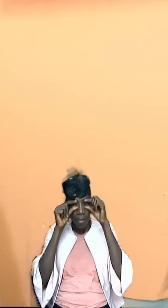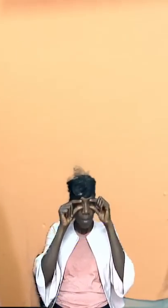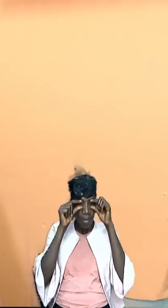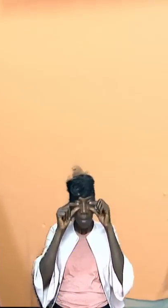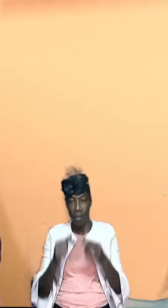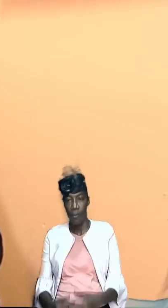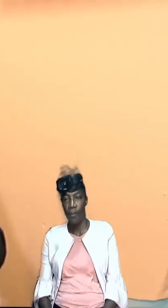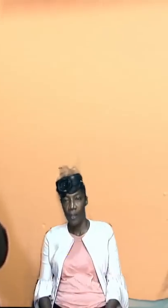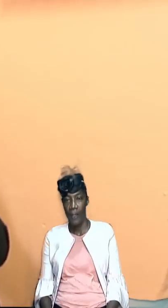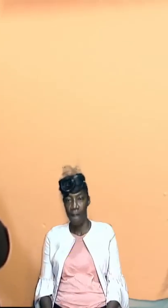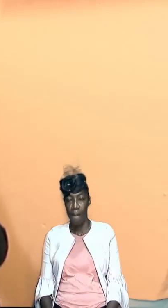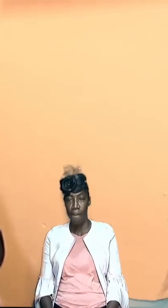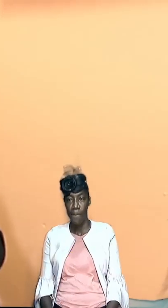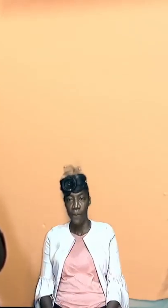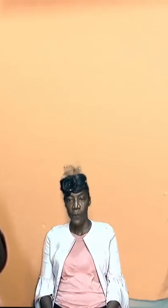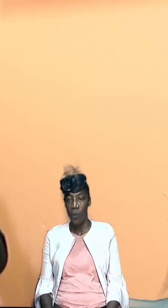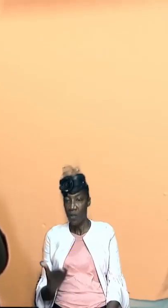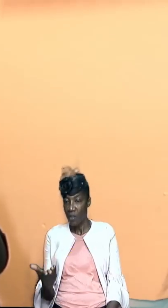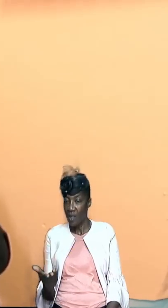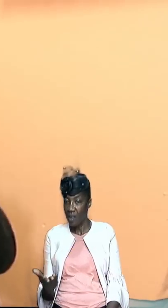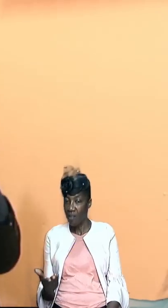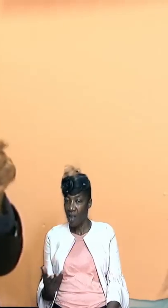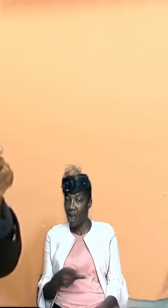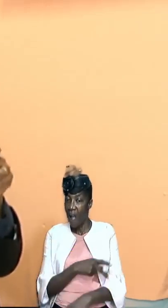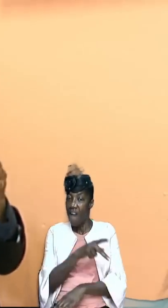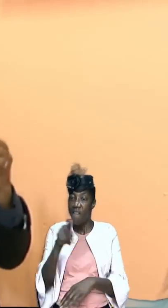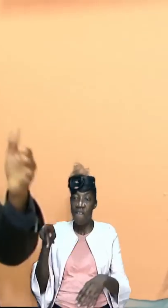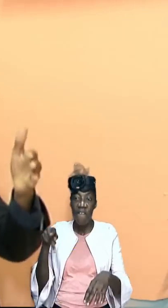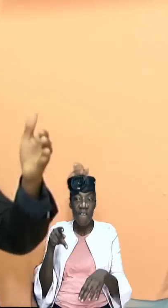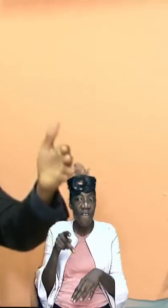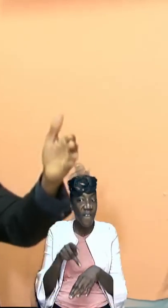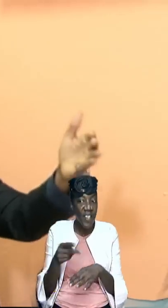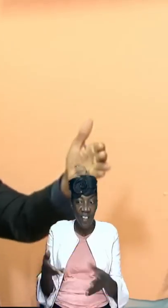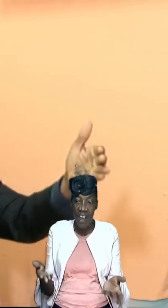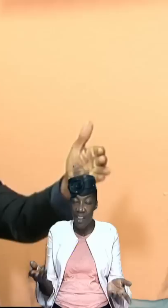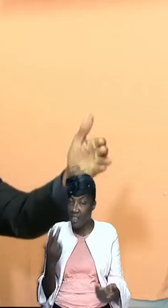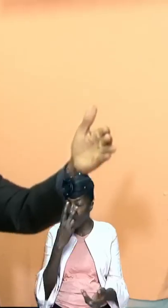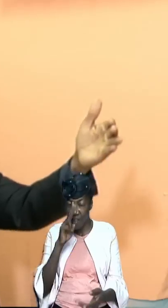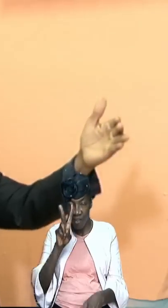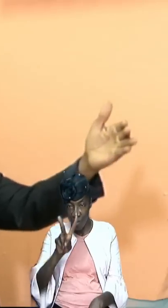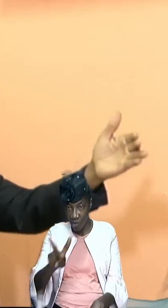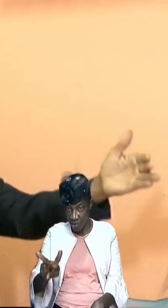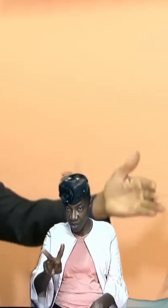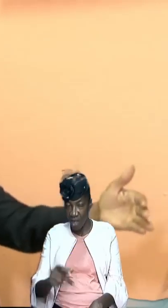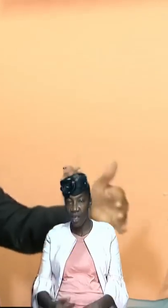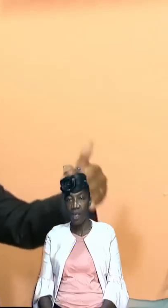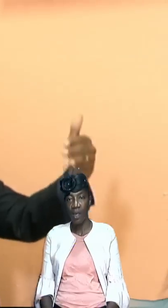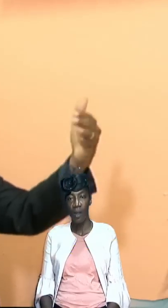skull. So these are physical things that we see once there are